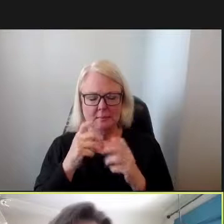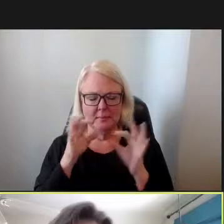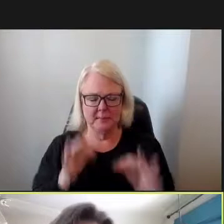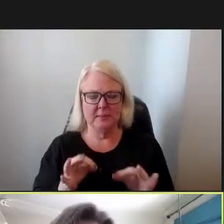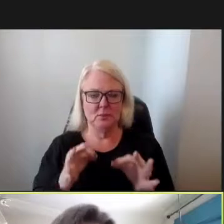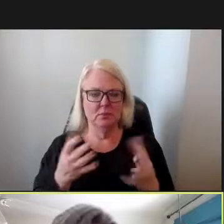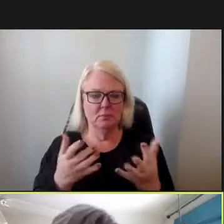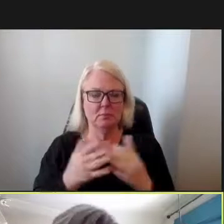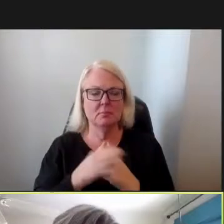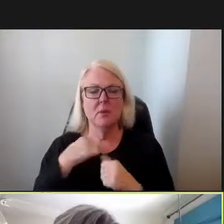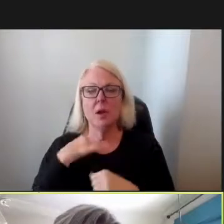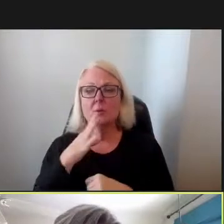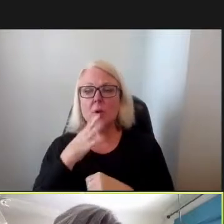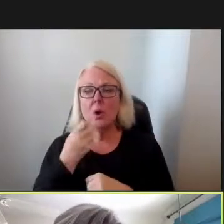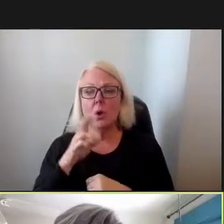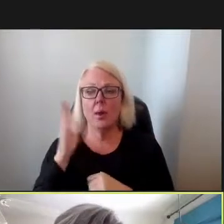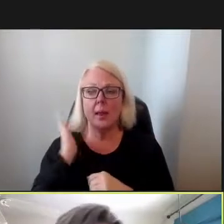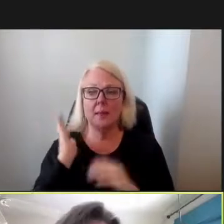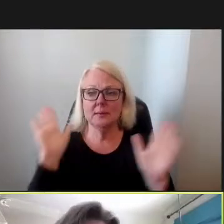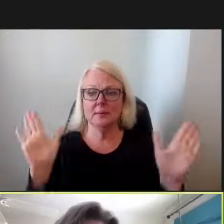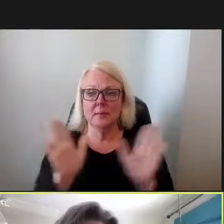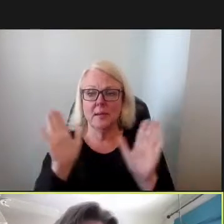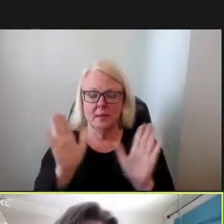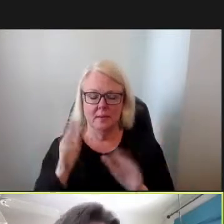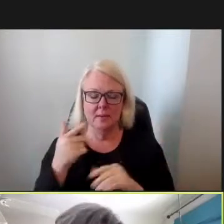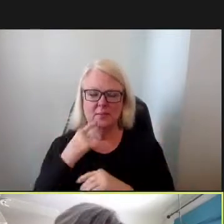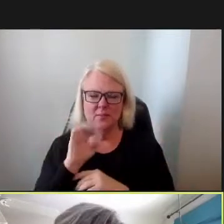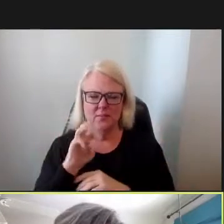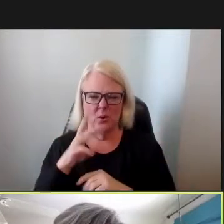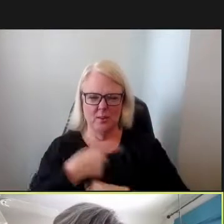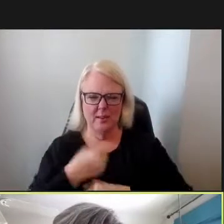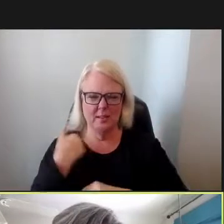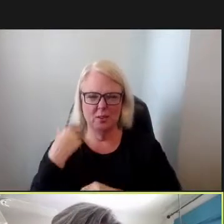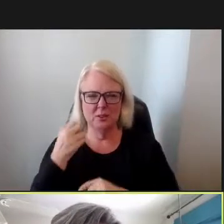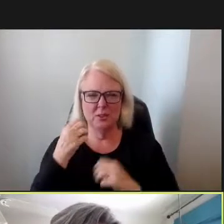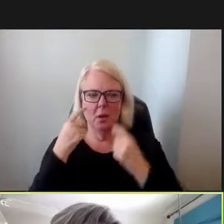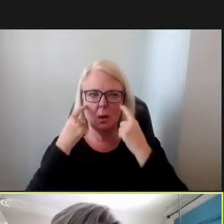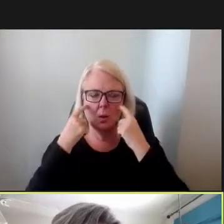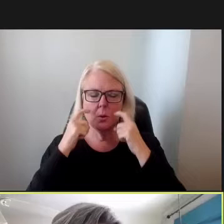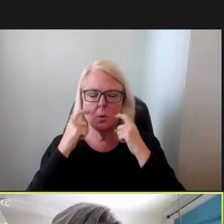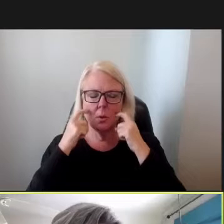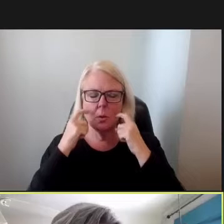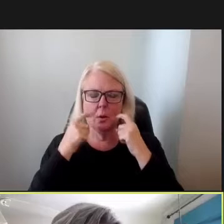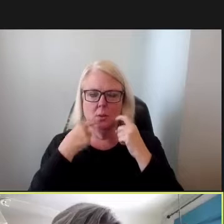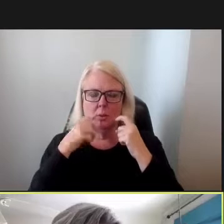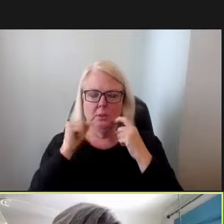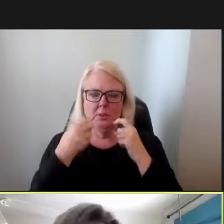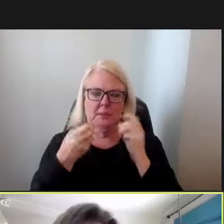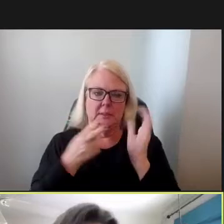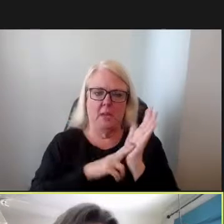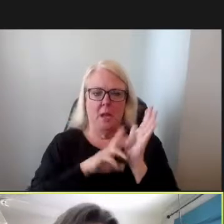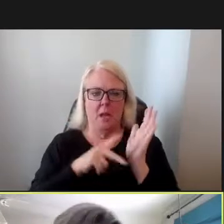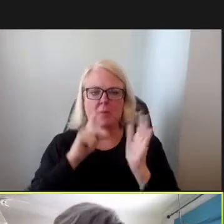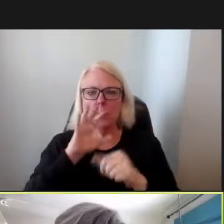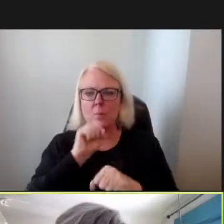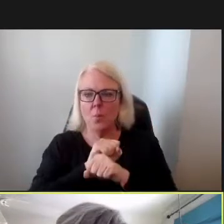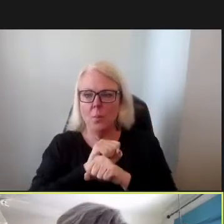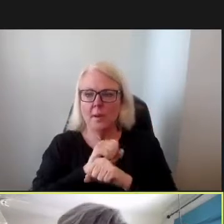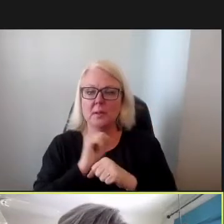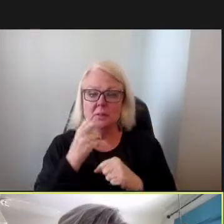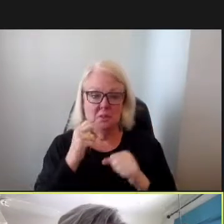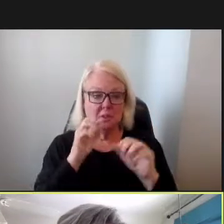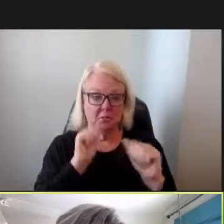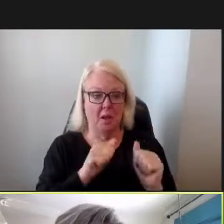I talked to her on Sunday, just a few days ago, and she was in tears. She had signed up to get an appointment. She's certainly